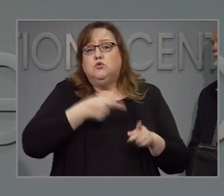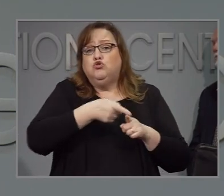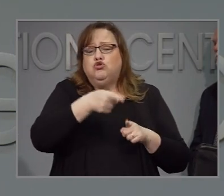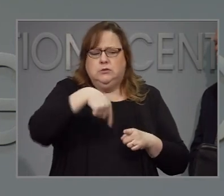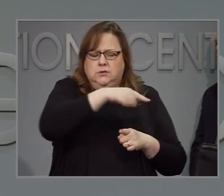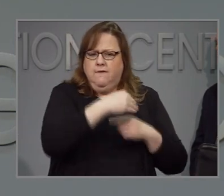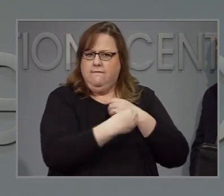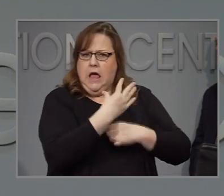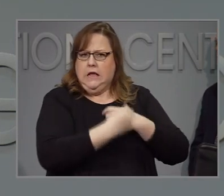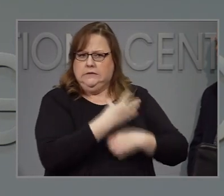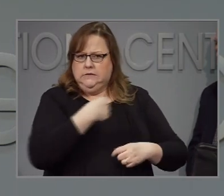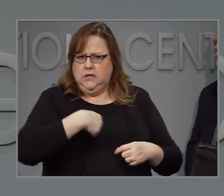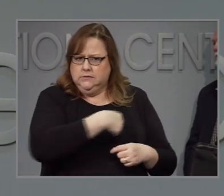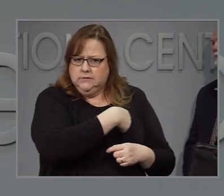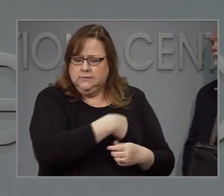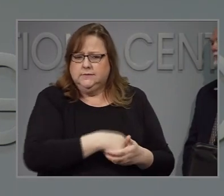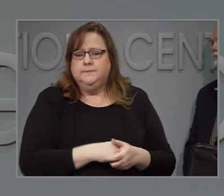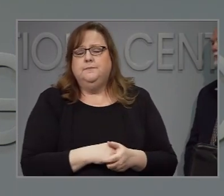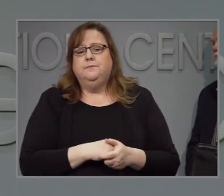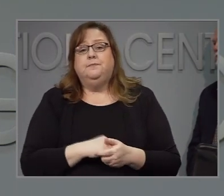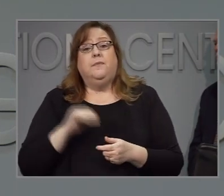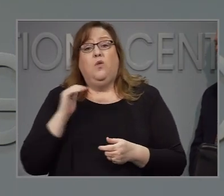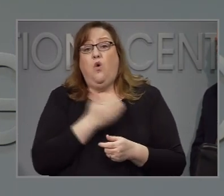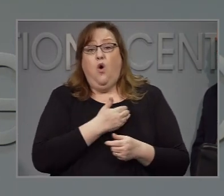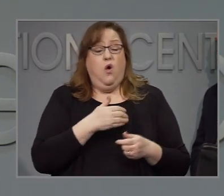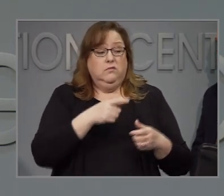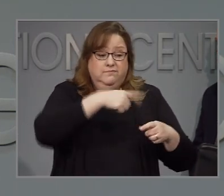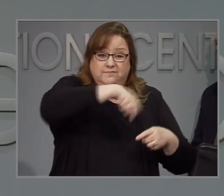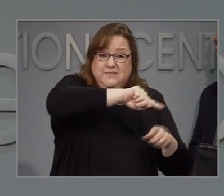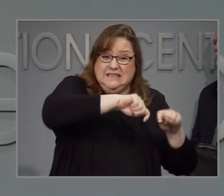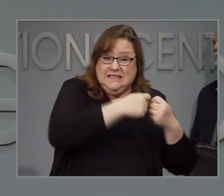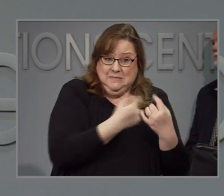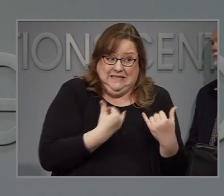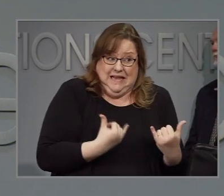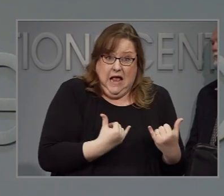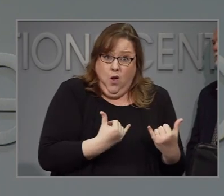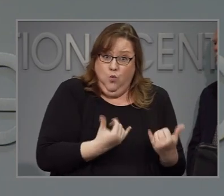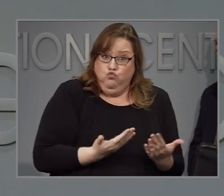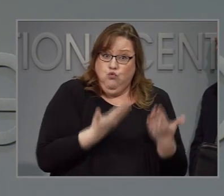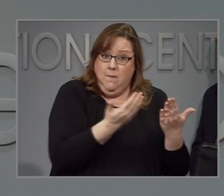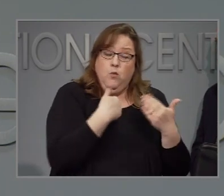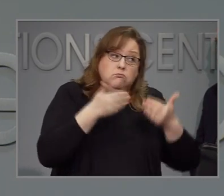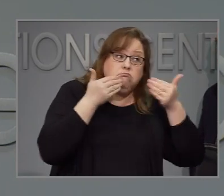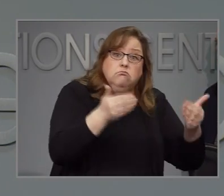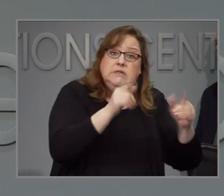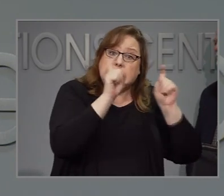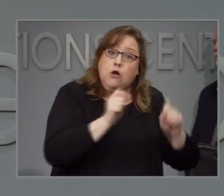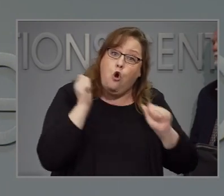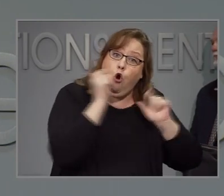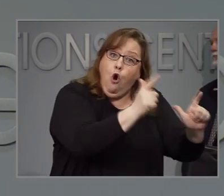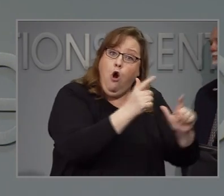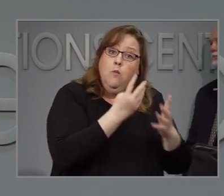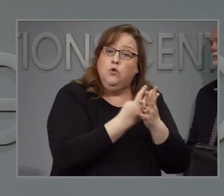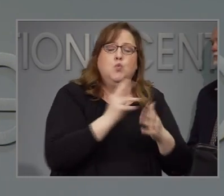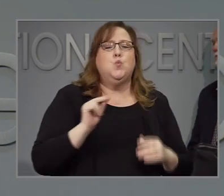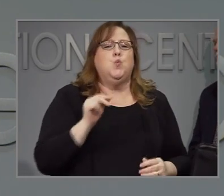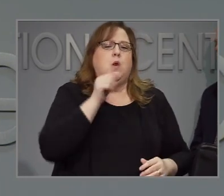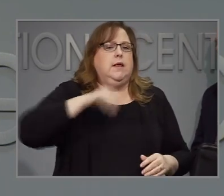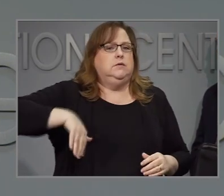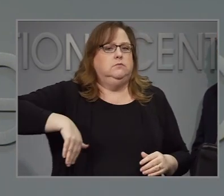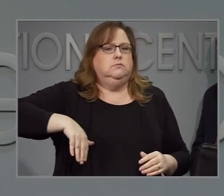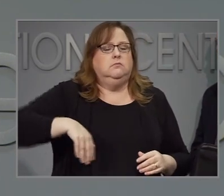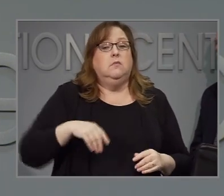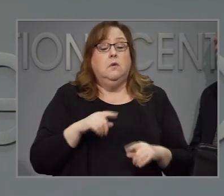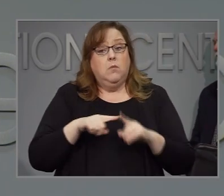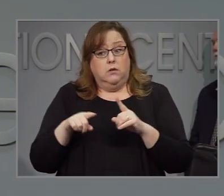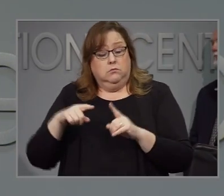time, our incident command team is not recommending any further mass testing. However, we are doing testing on a daily basis